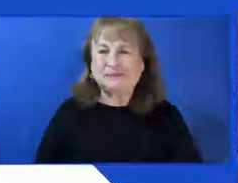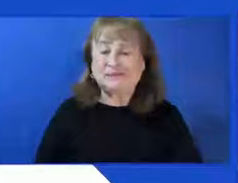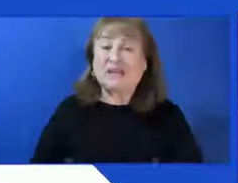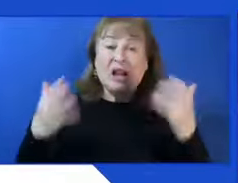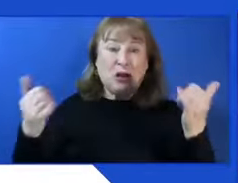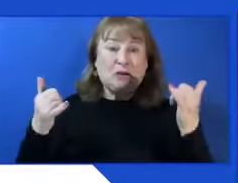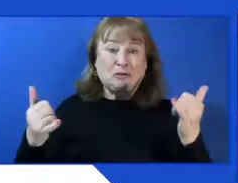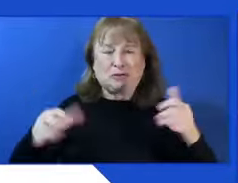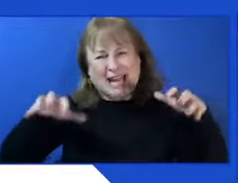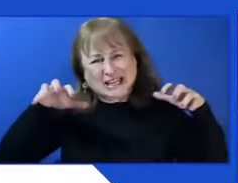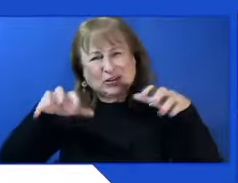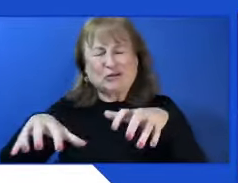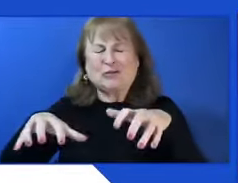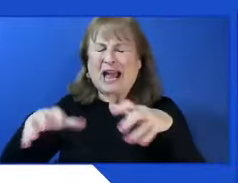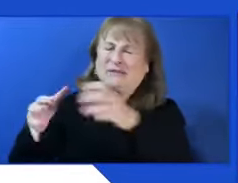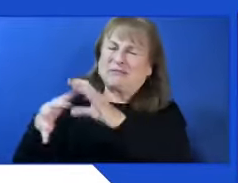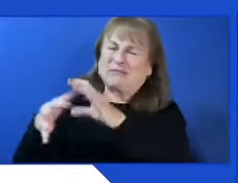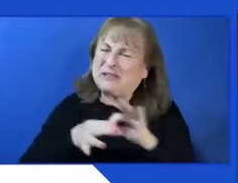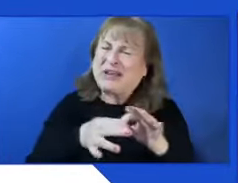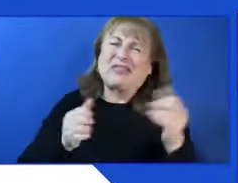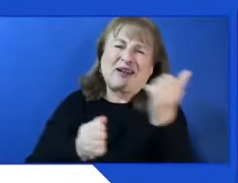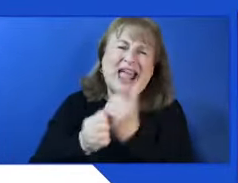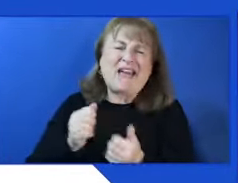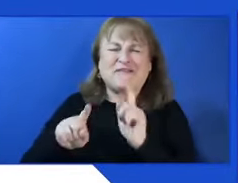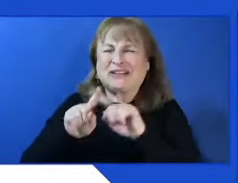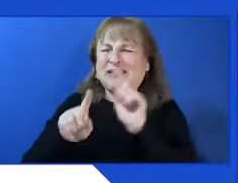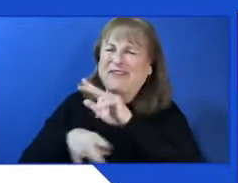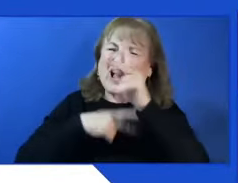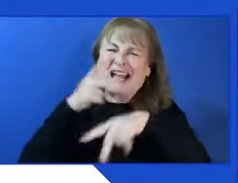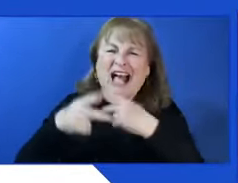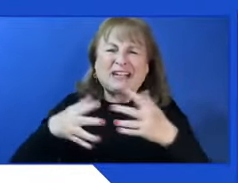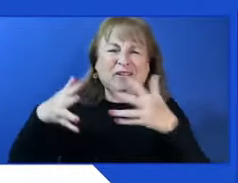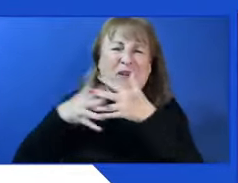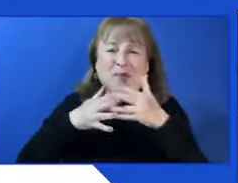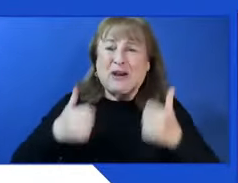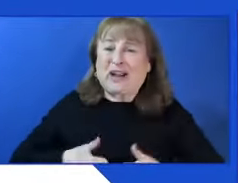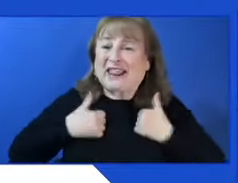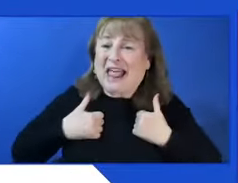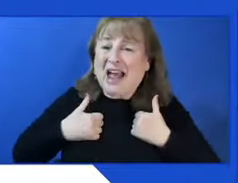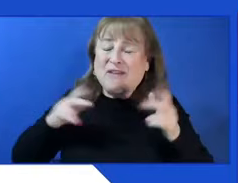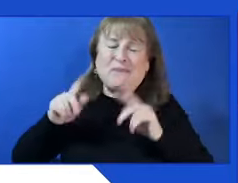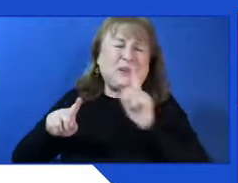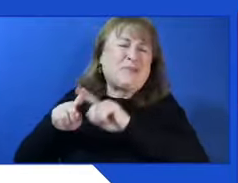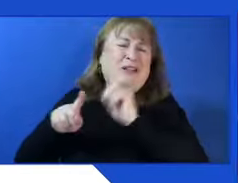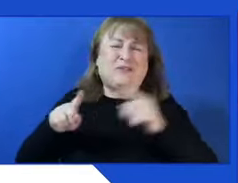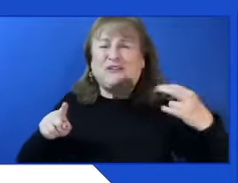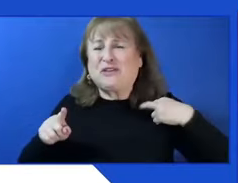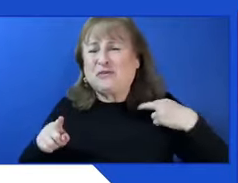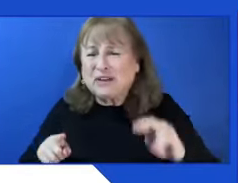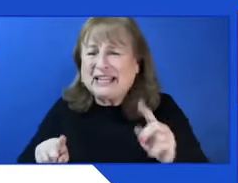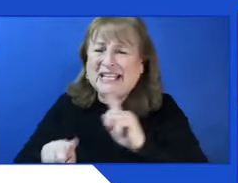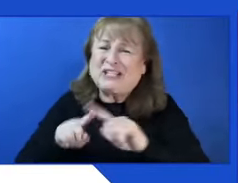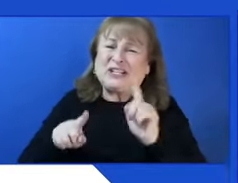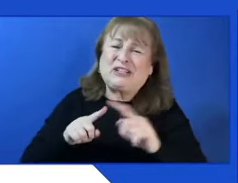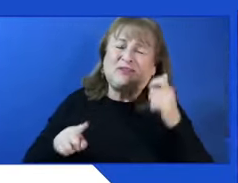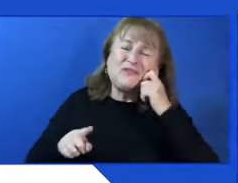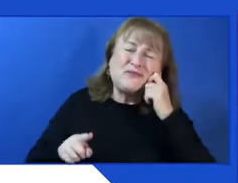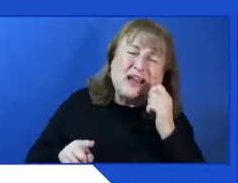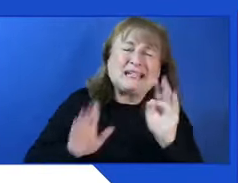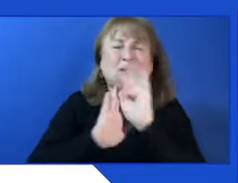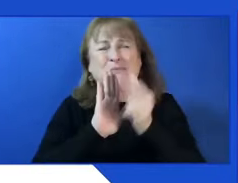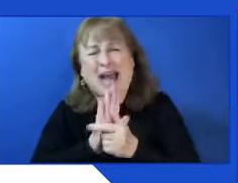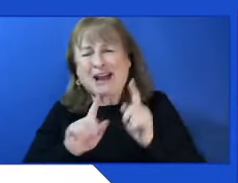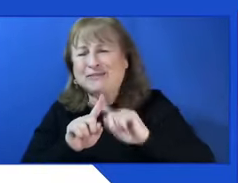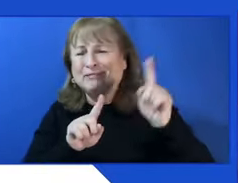Today's crowd brings together every sector of American life, people of all faiths and creed, of all races and background,